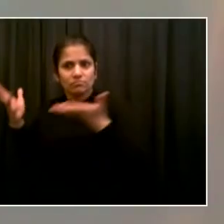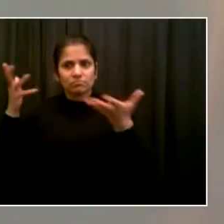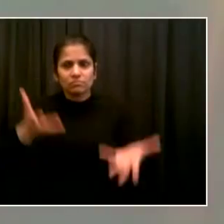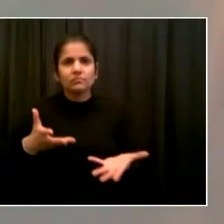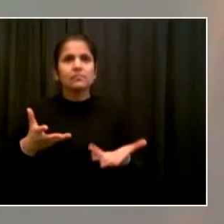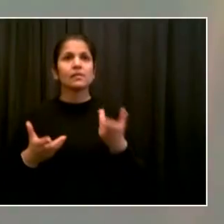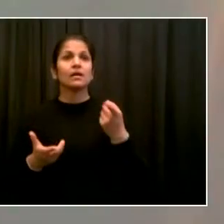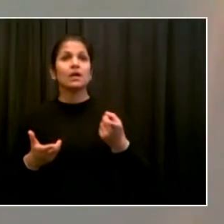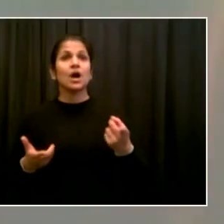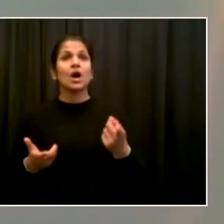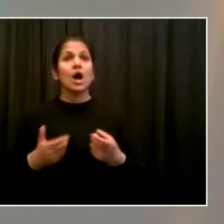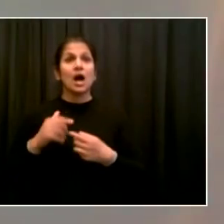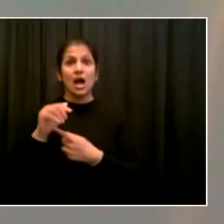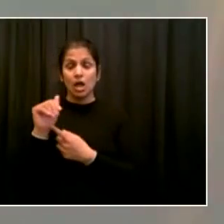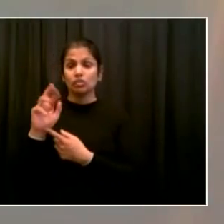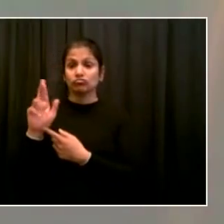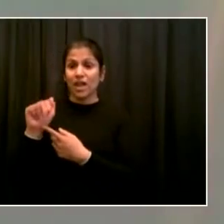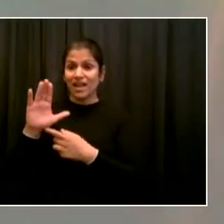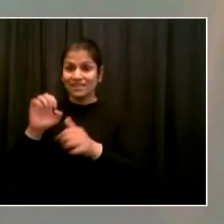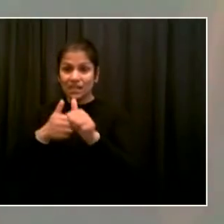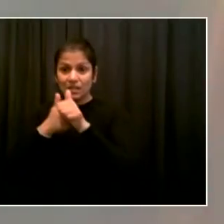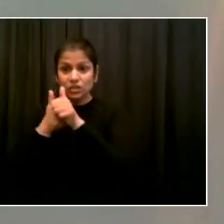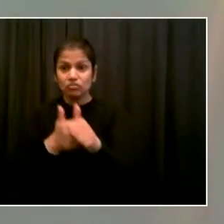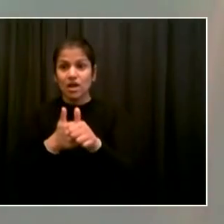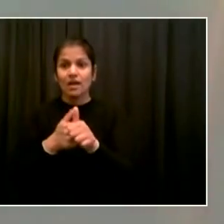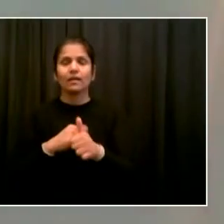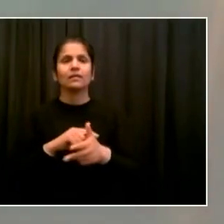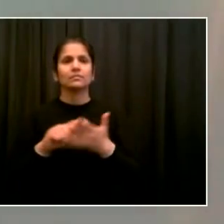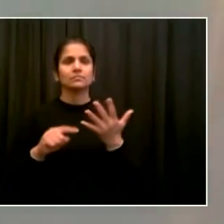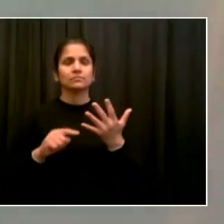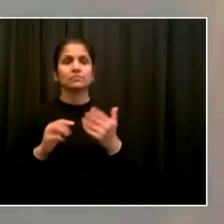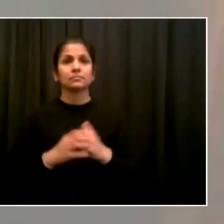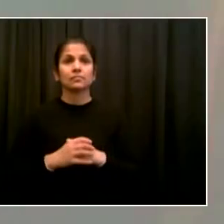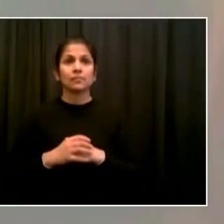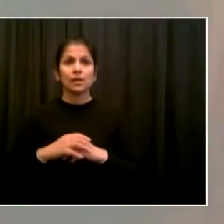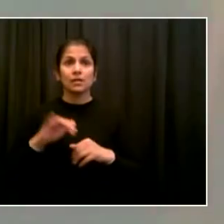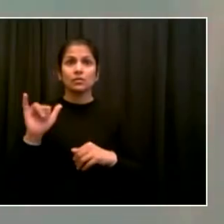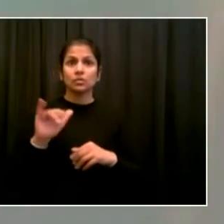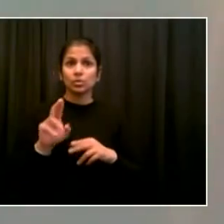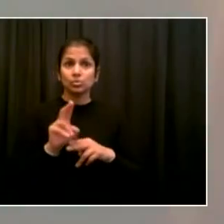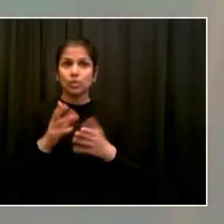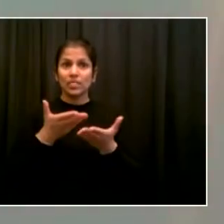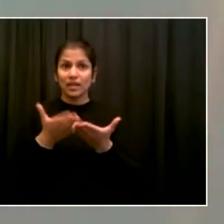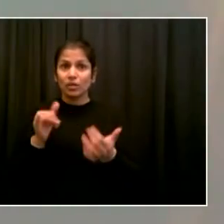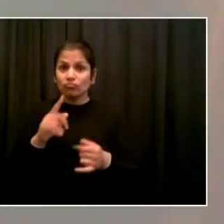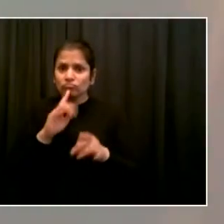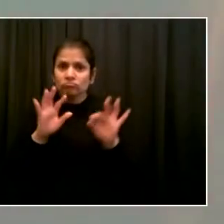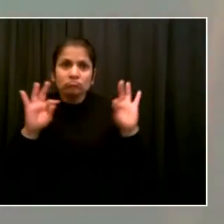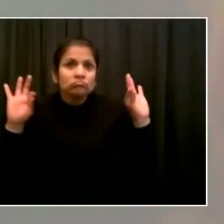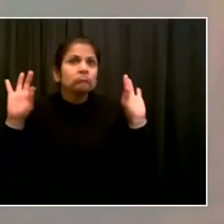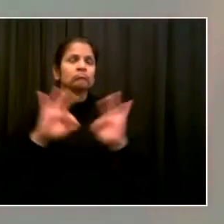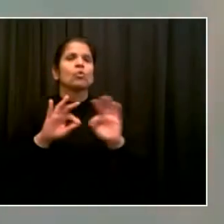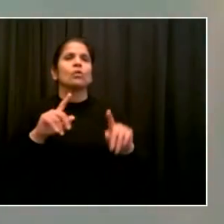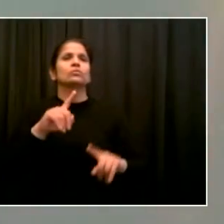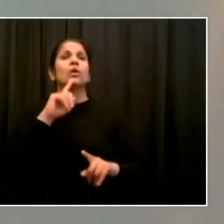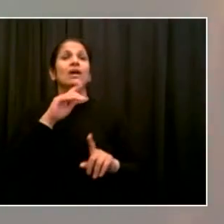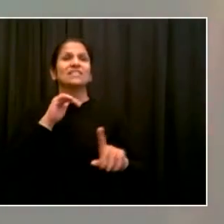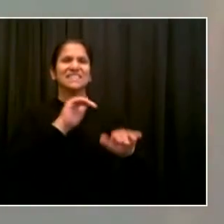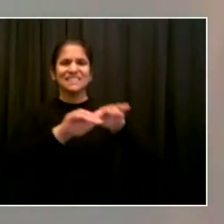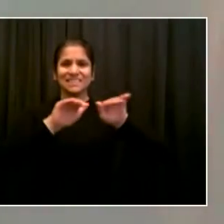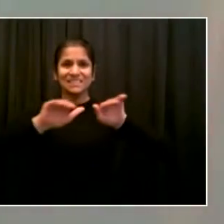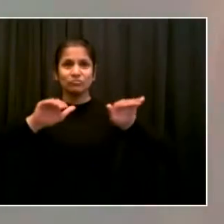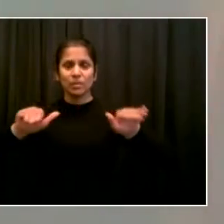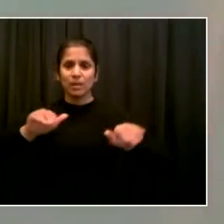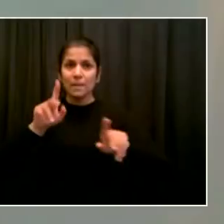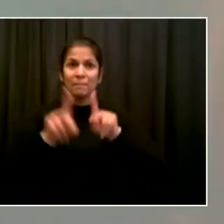these quarantine rules are beneficial to us is that they serve as a really critical reminder to people who are traveling to other places around the country,